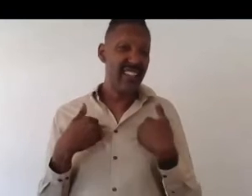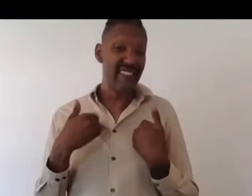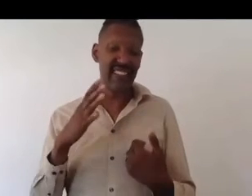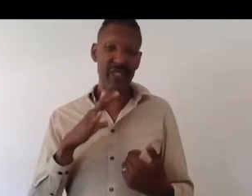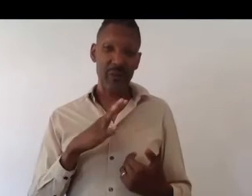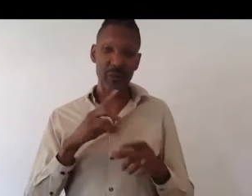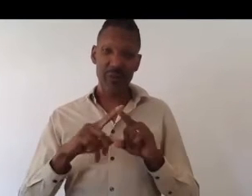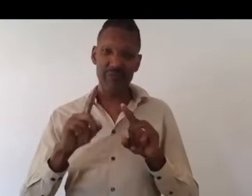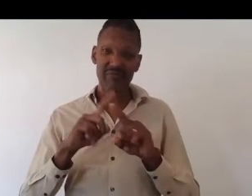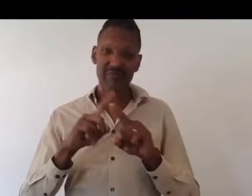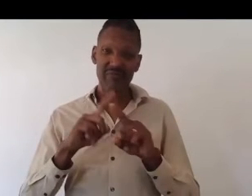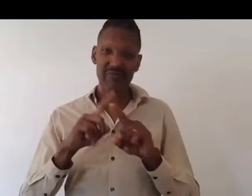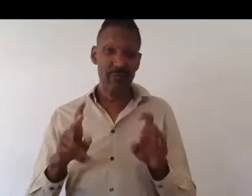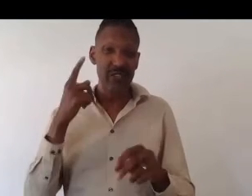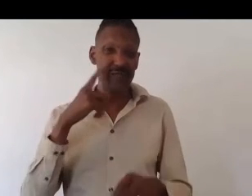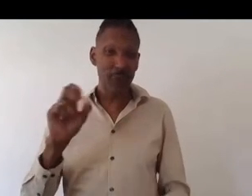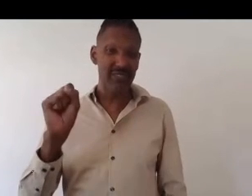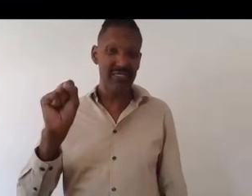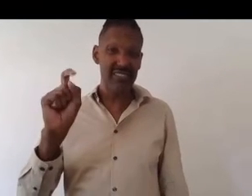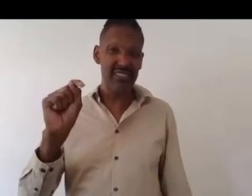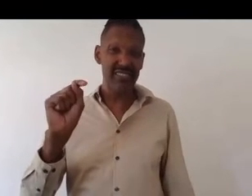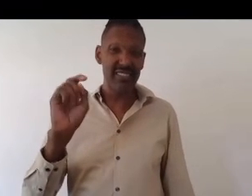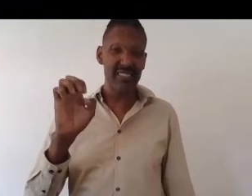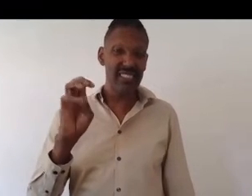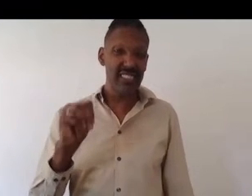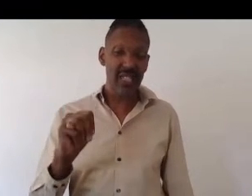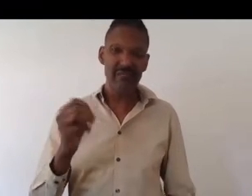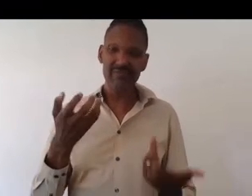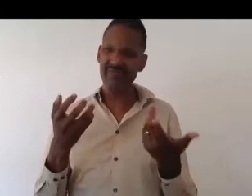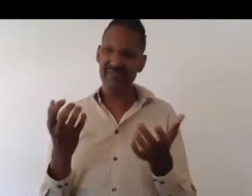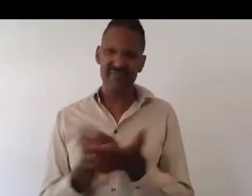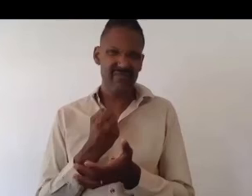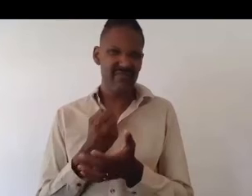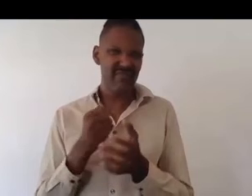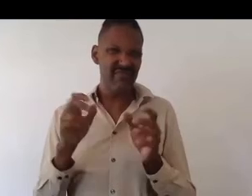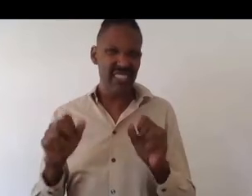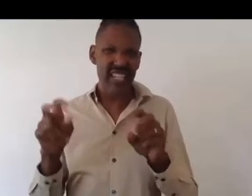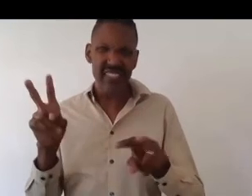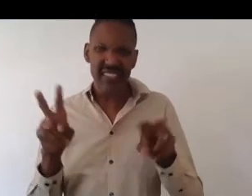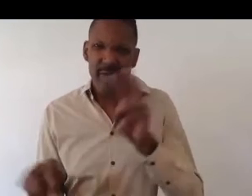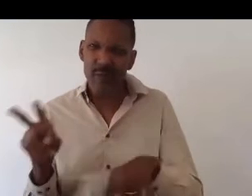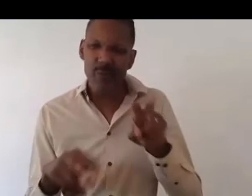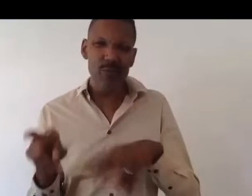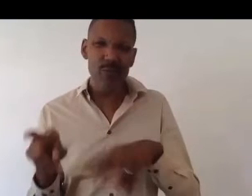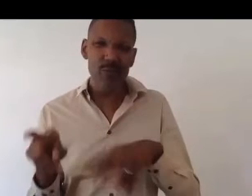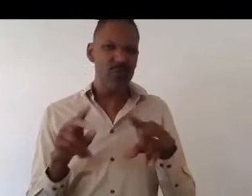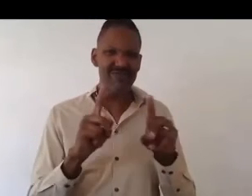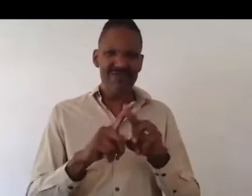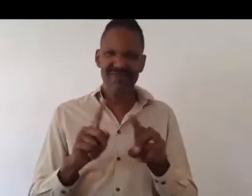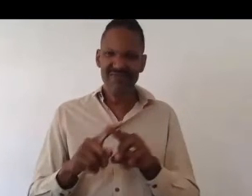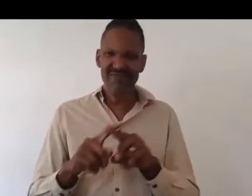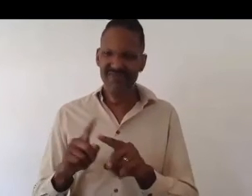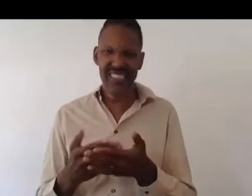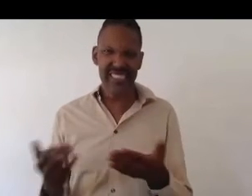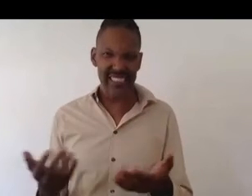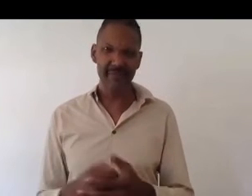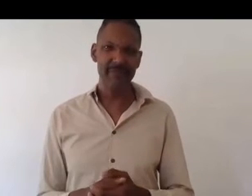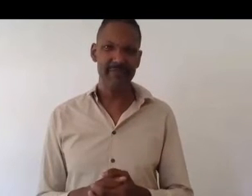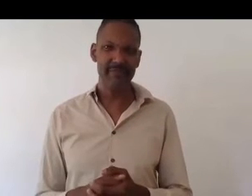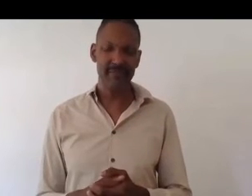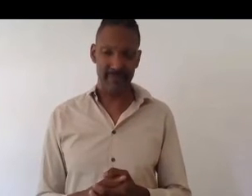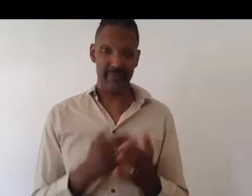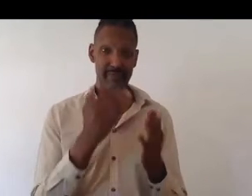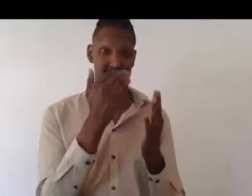Outside are all sorts of opportunities for STEM observations, experiences, explorations, where kids can test out their ideas,